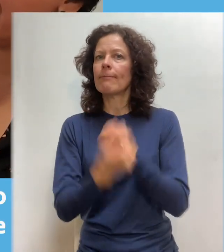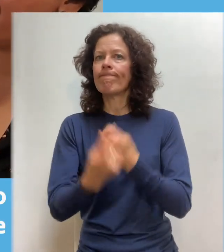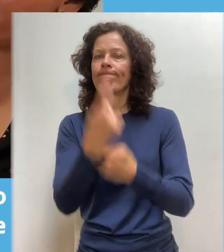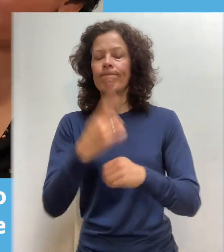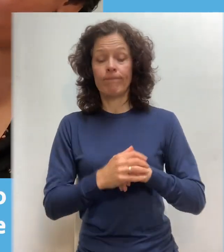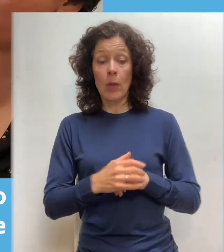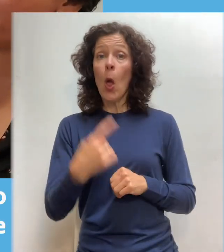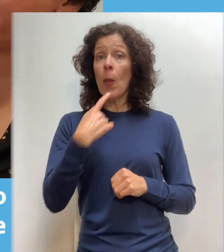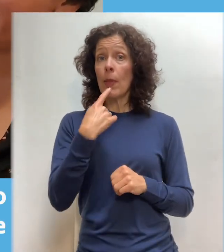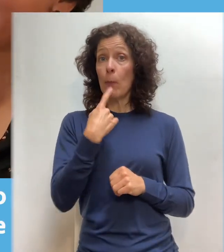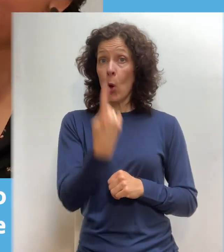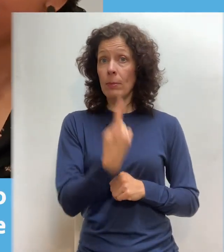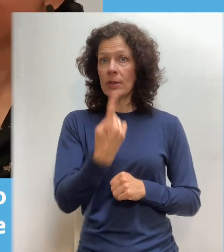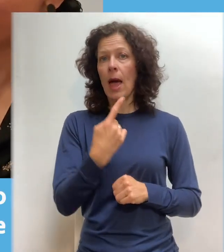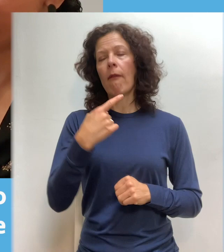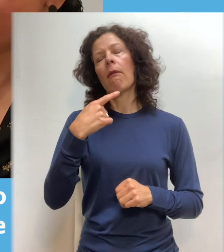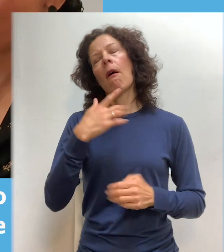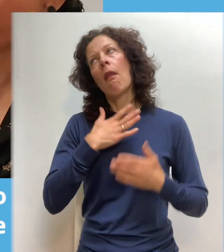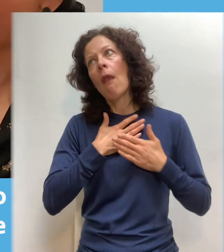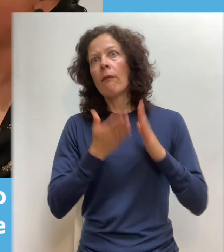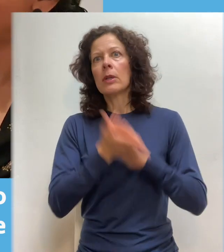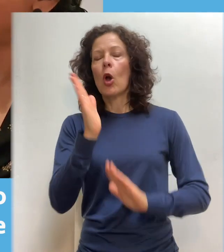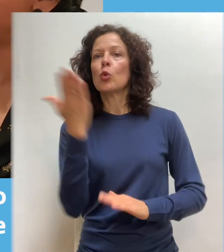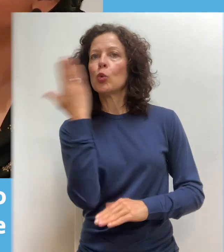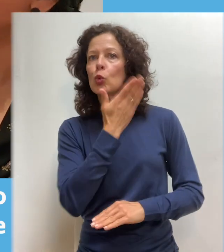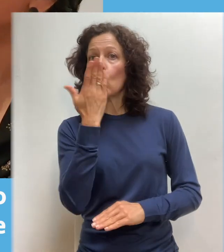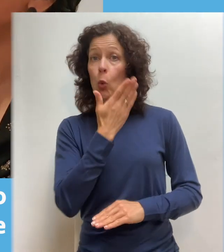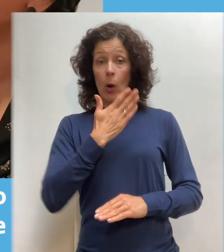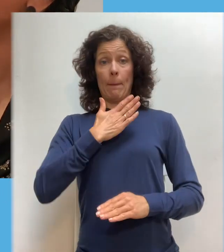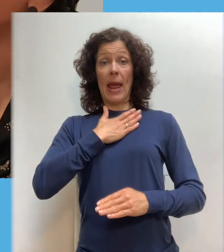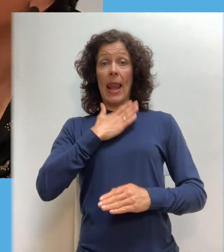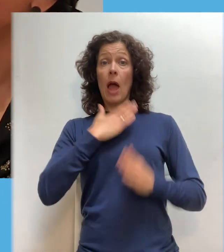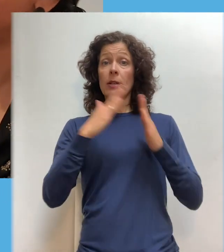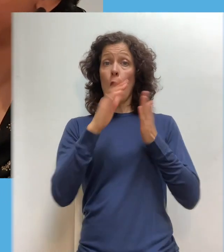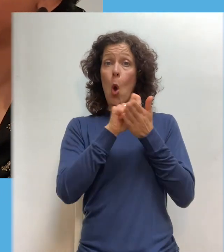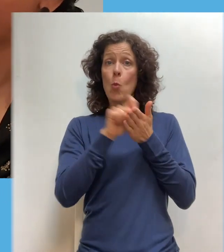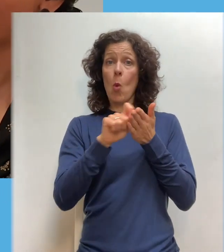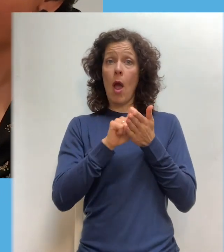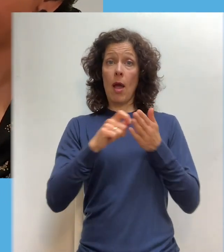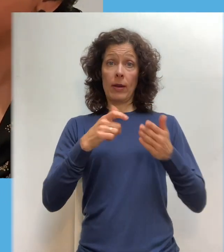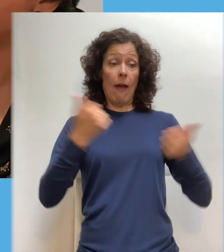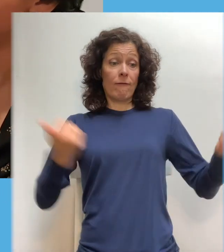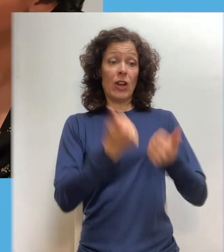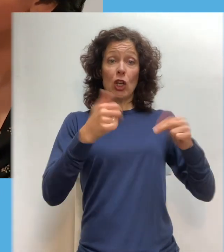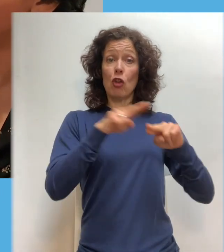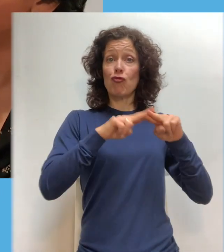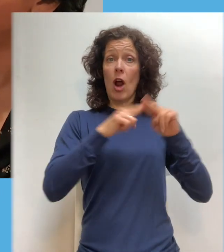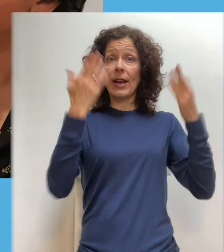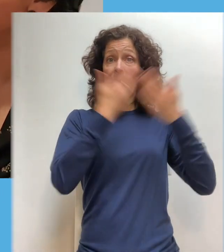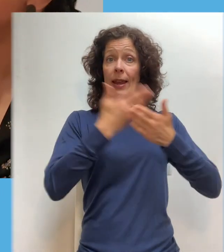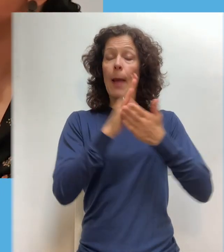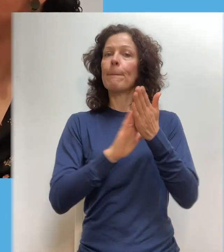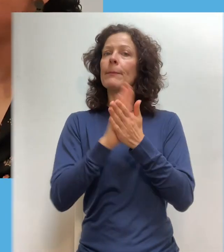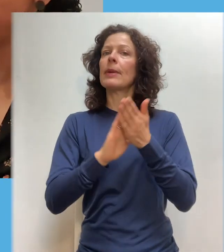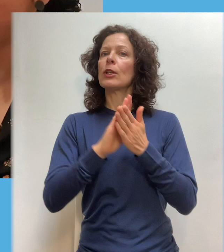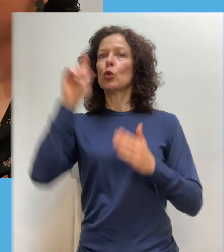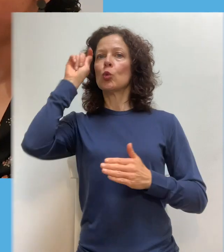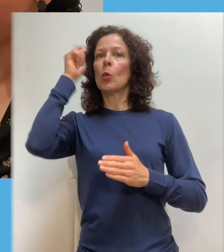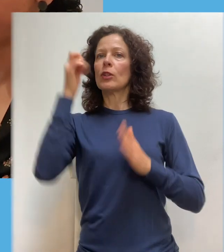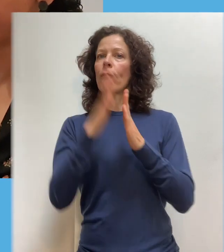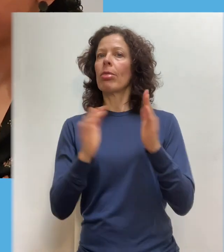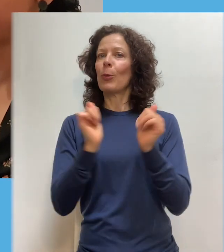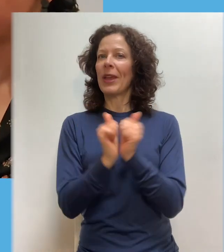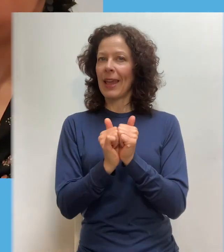Sonny loved school. He liked to do his homework on Friday so that he could enjoy the weekend without having to think about it. This